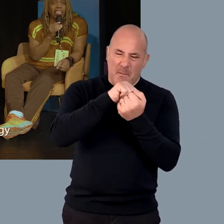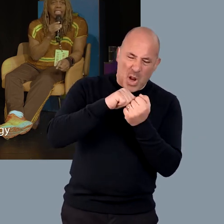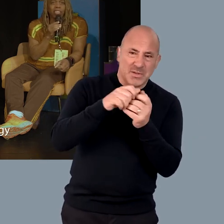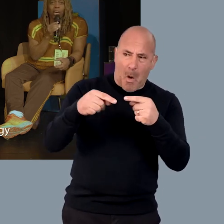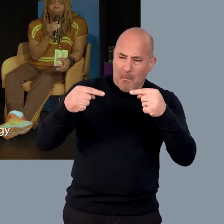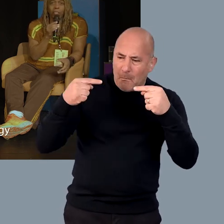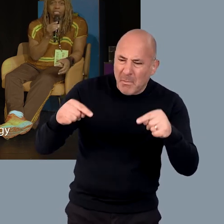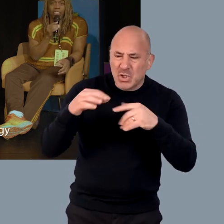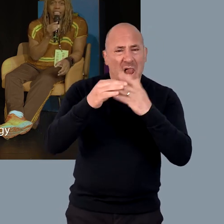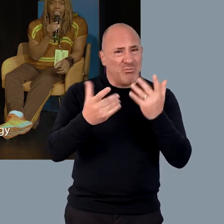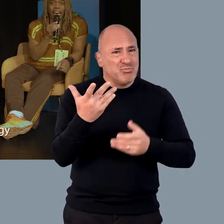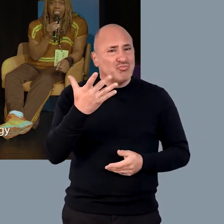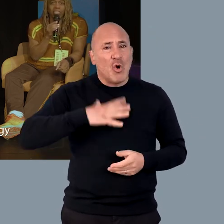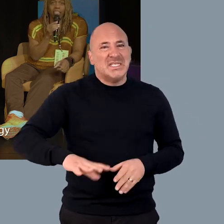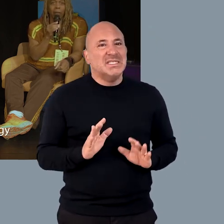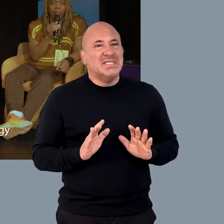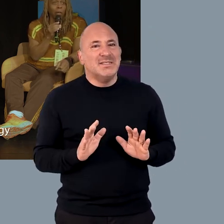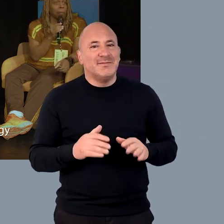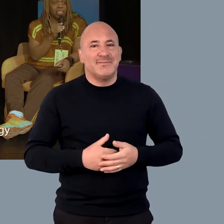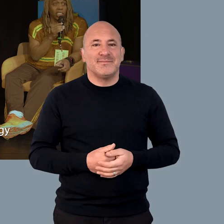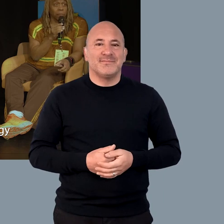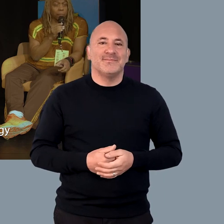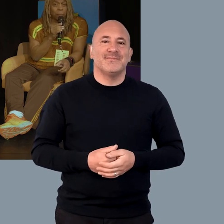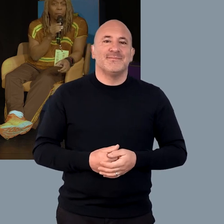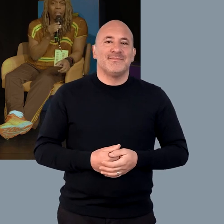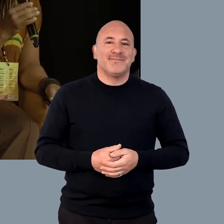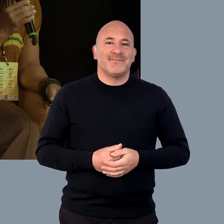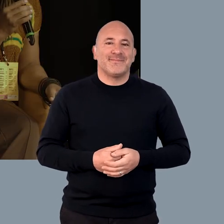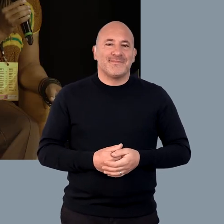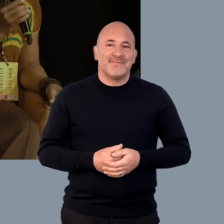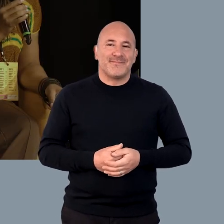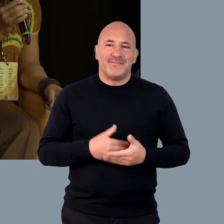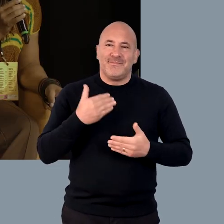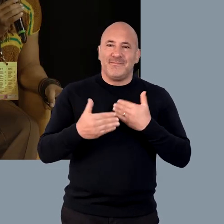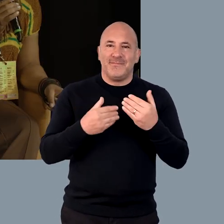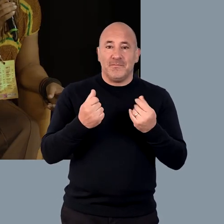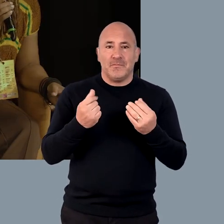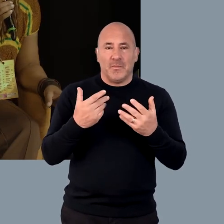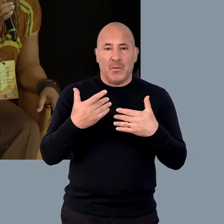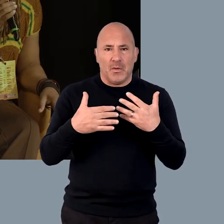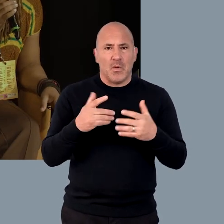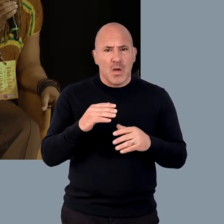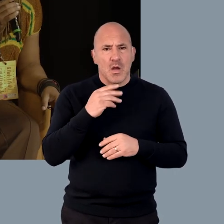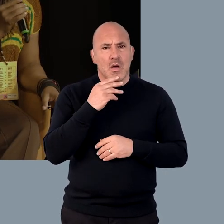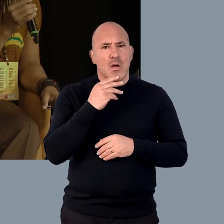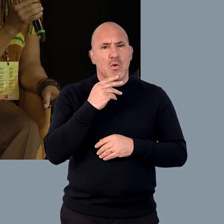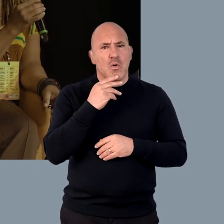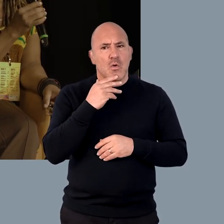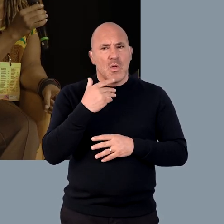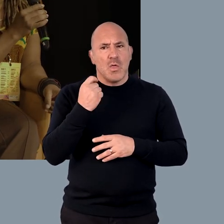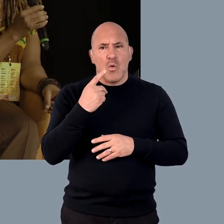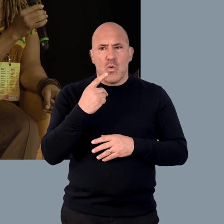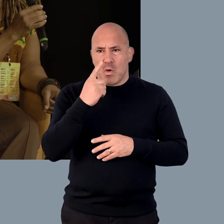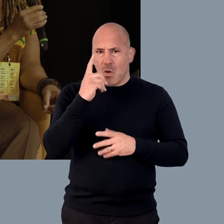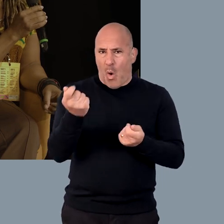absolutely no apology and no permission. And then quickly, things start